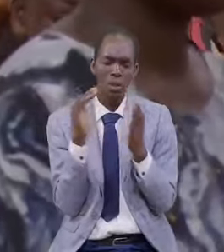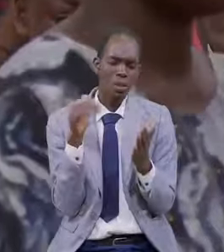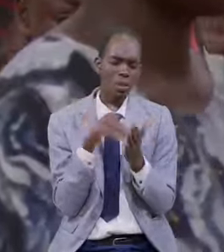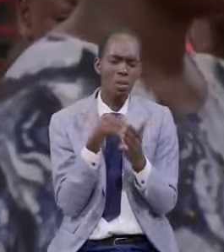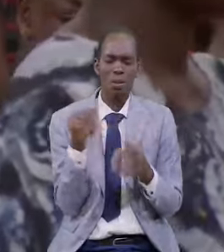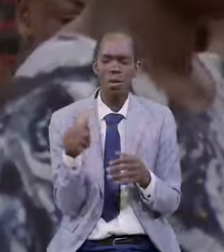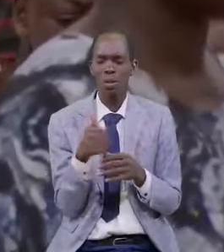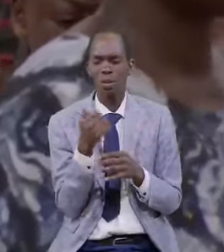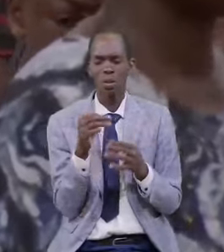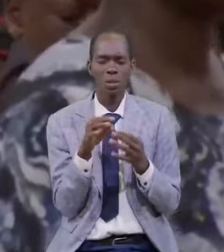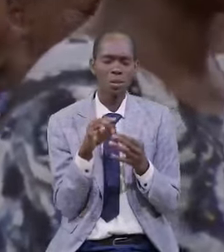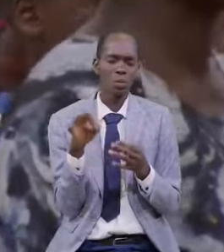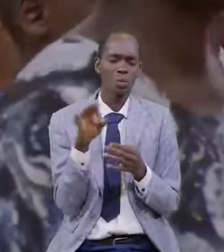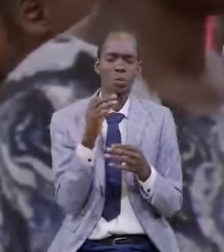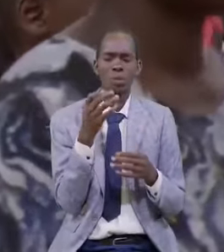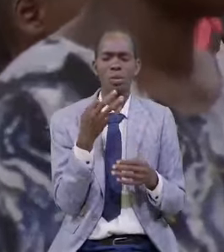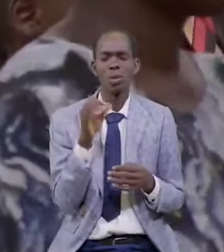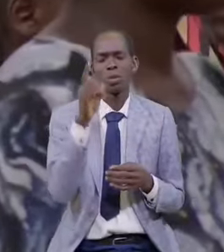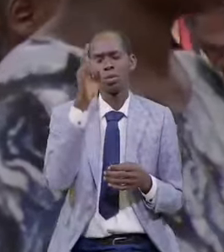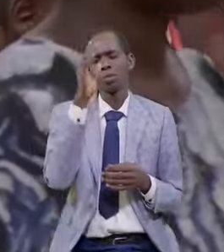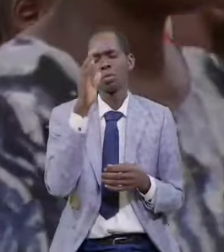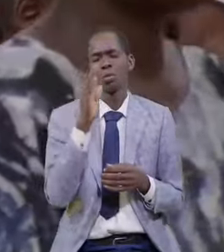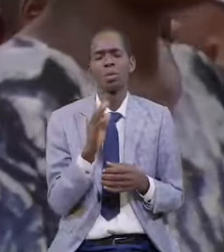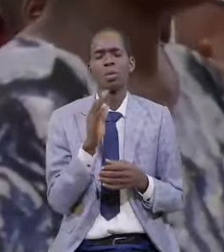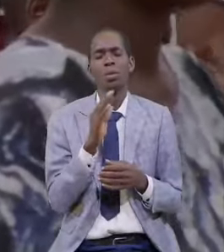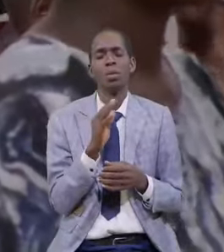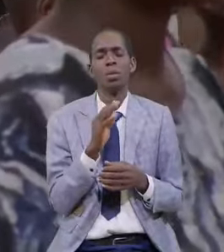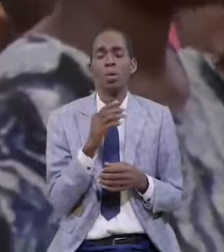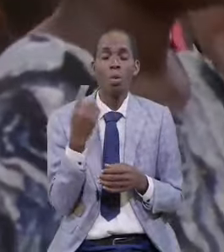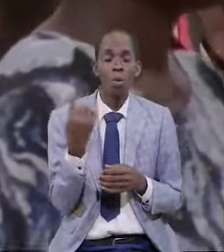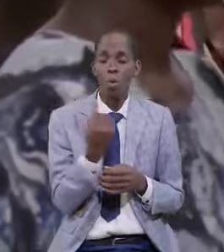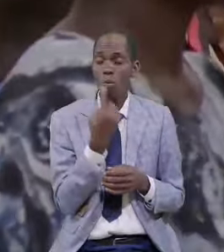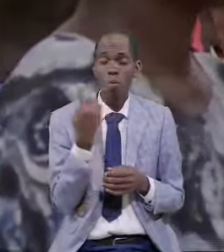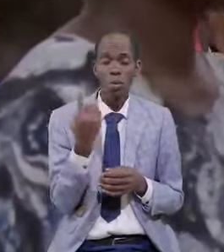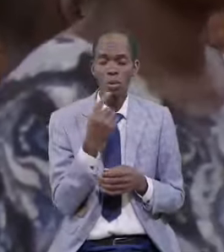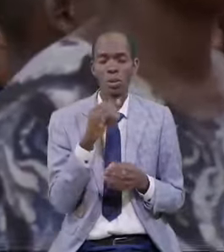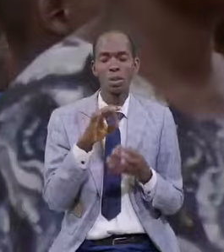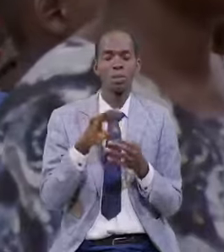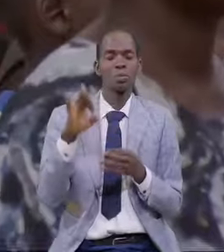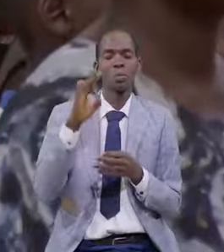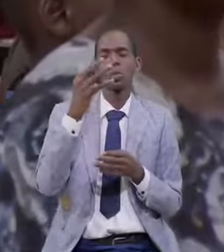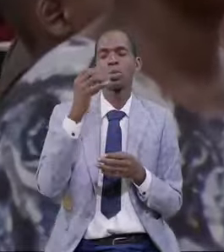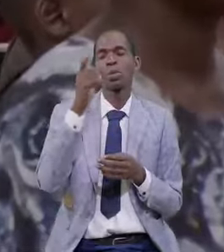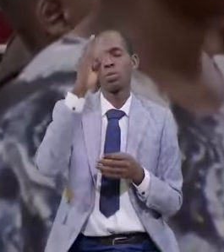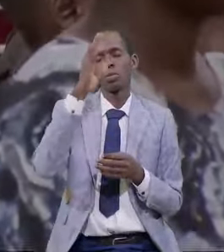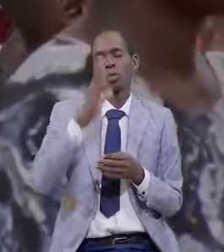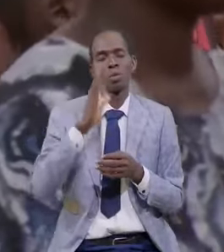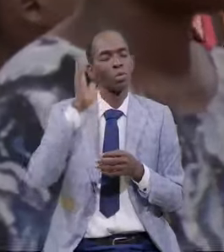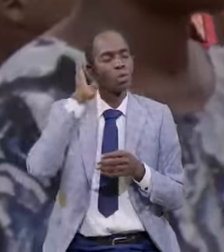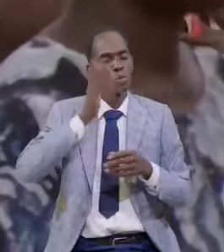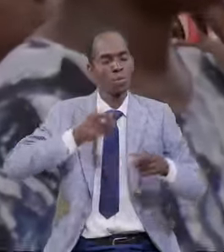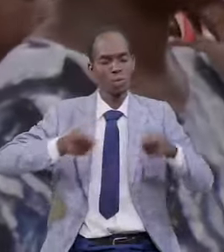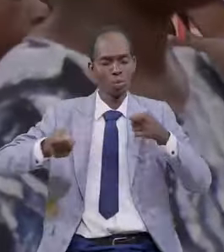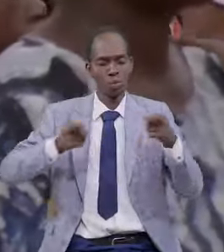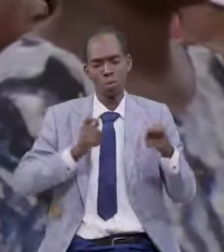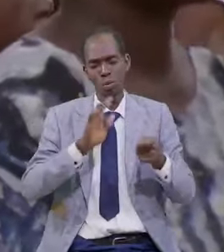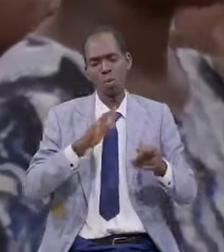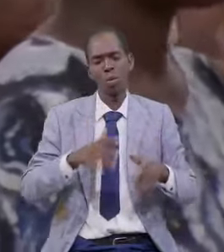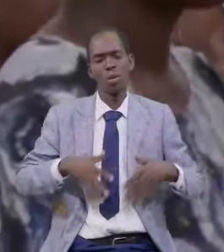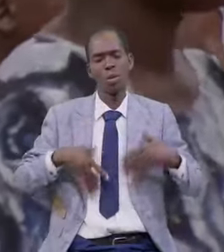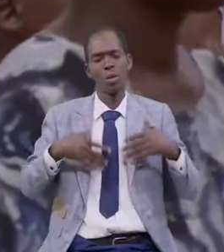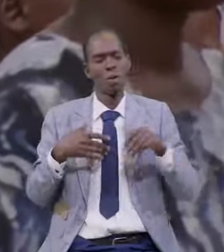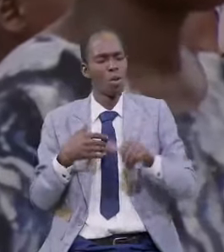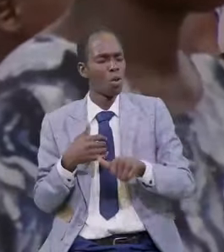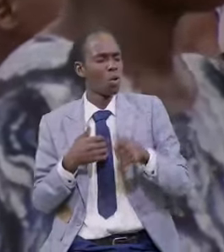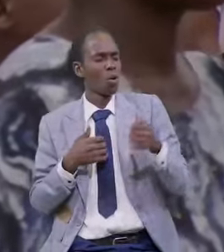spirit of God oh Lord I surrender to your spirit I surrender to your spirit because as many